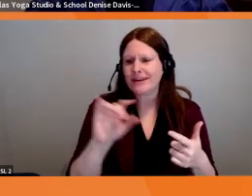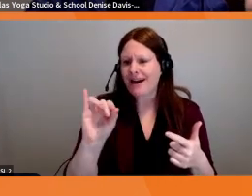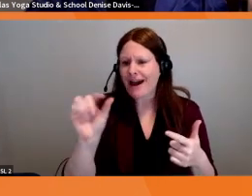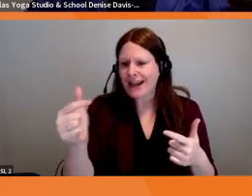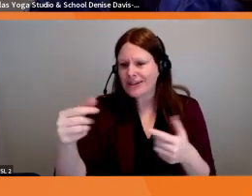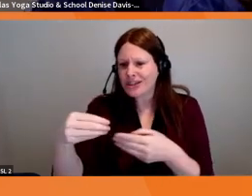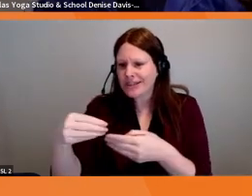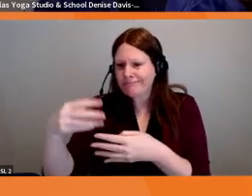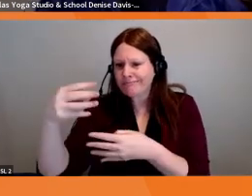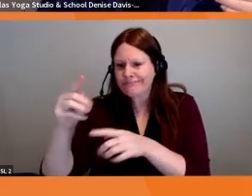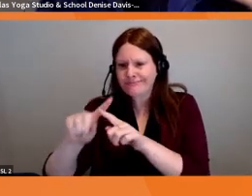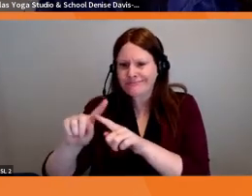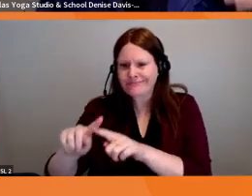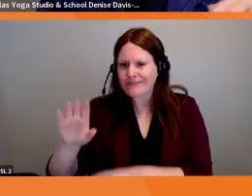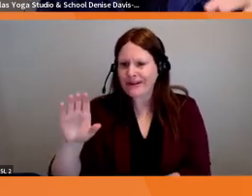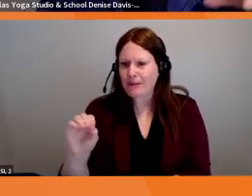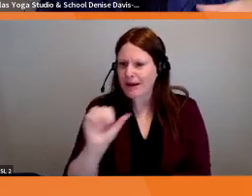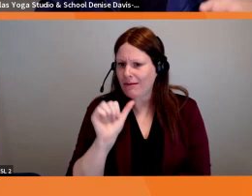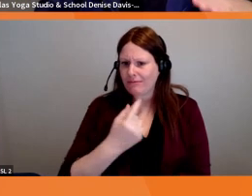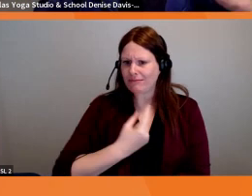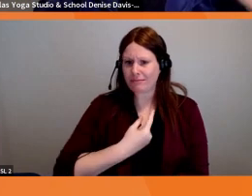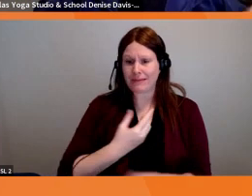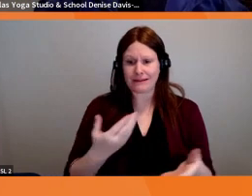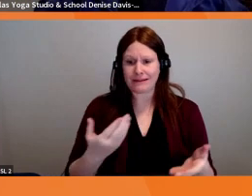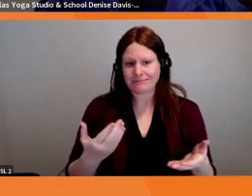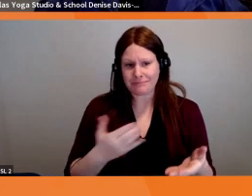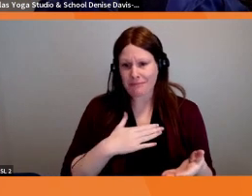the only one. This is not just about us, but at Atlas Studio, we